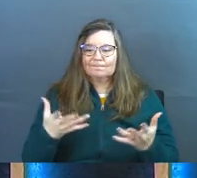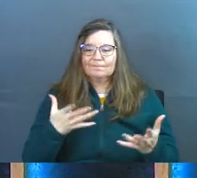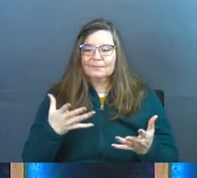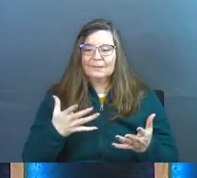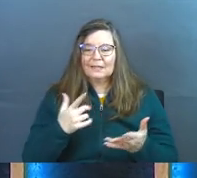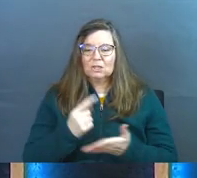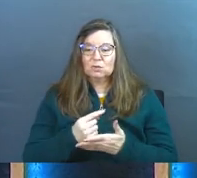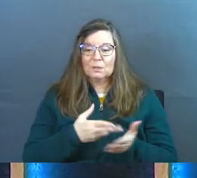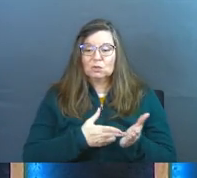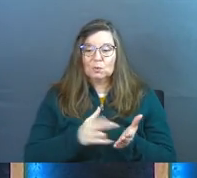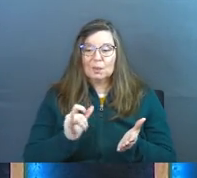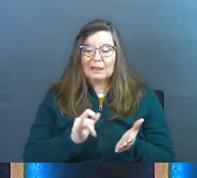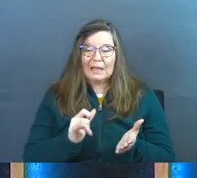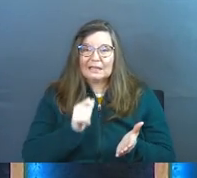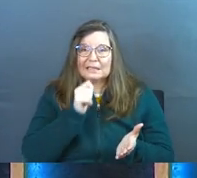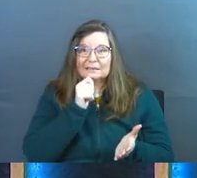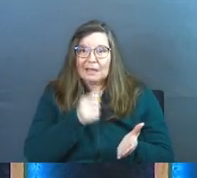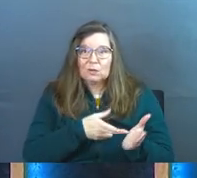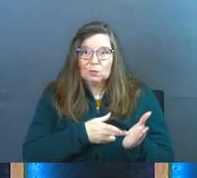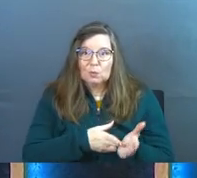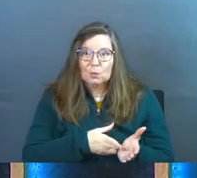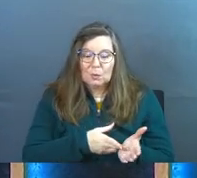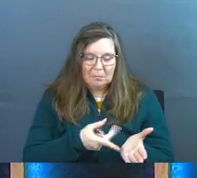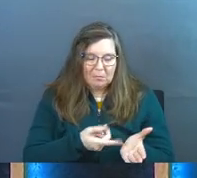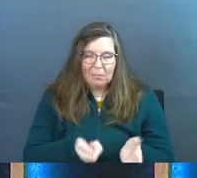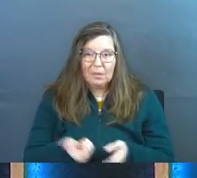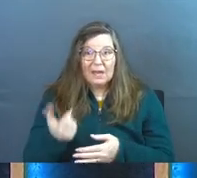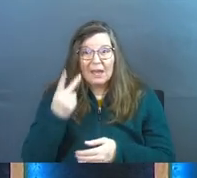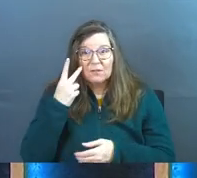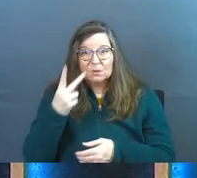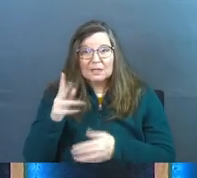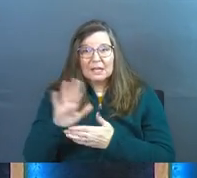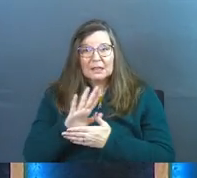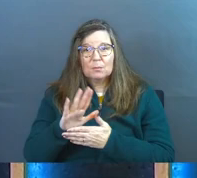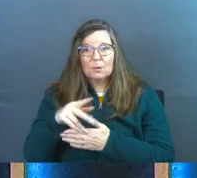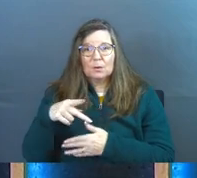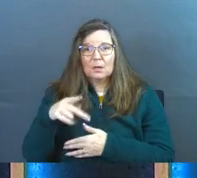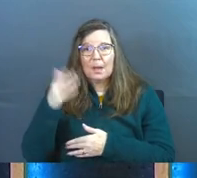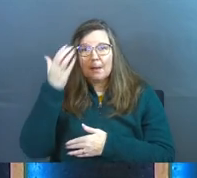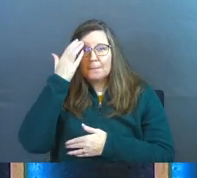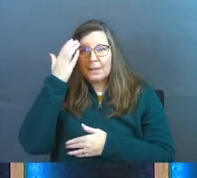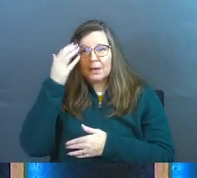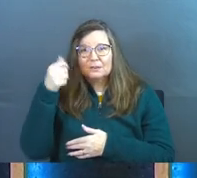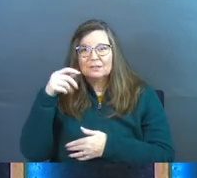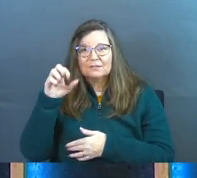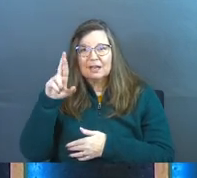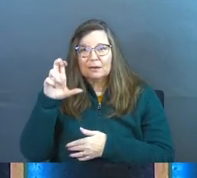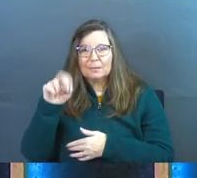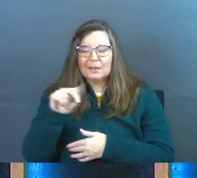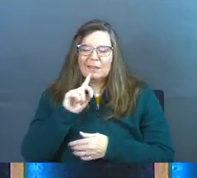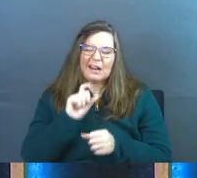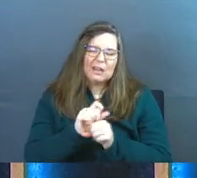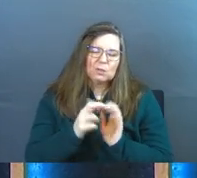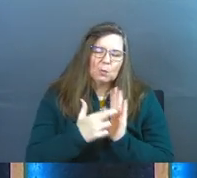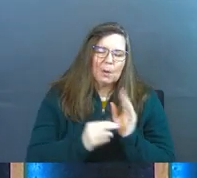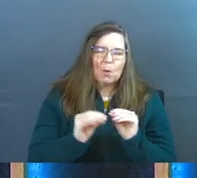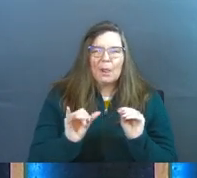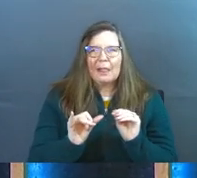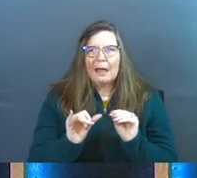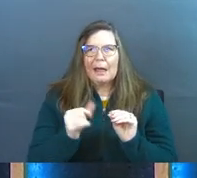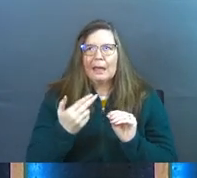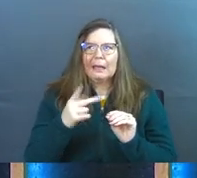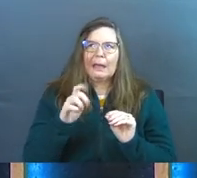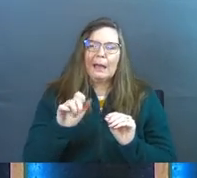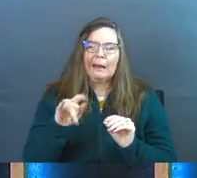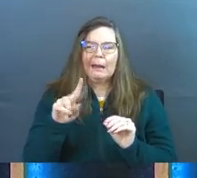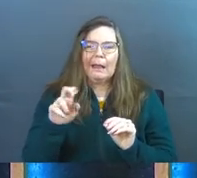It treats truth like truth isn't truth. You ever see Pirates of the Caribbean and Captain Barbossa, and he says, they're not actual rules, they're more like